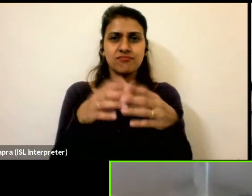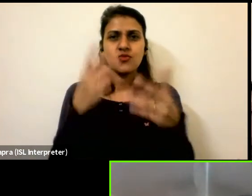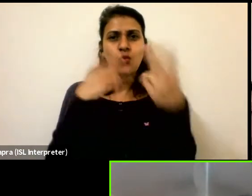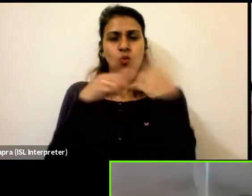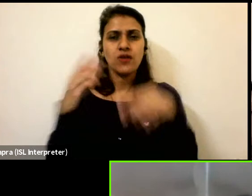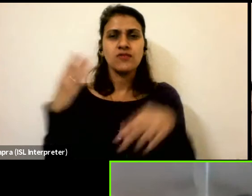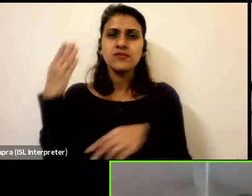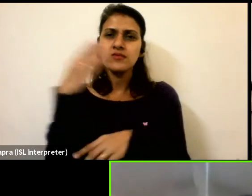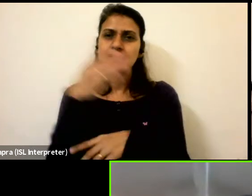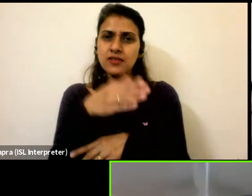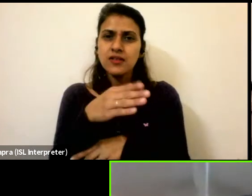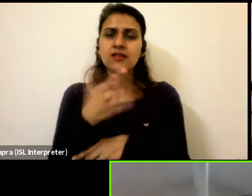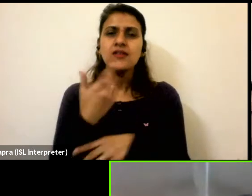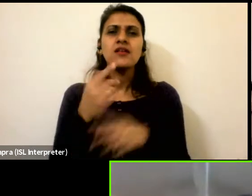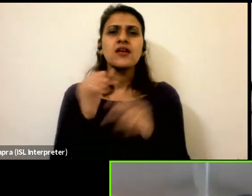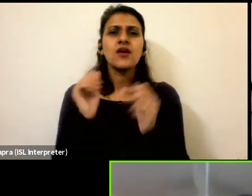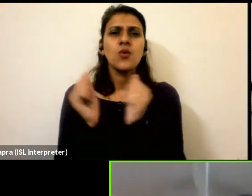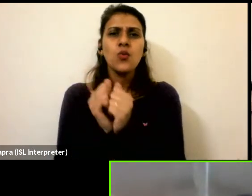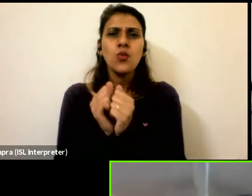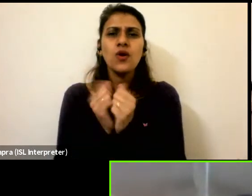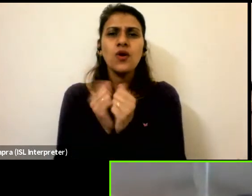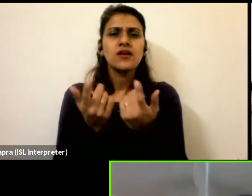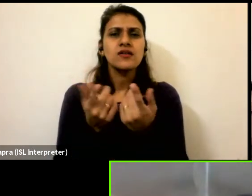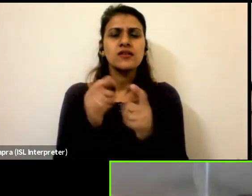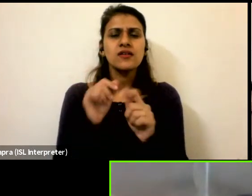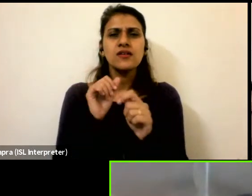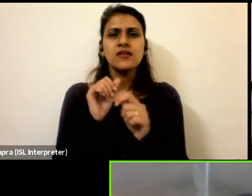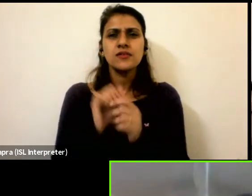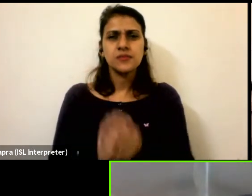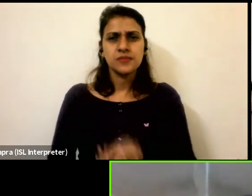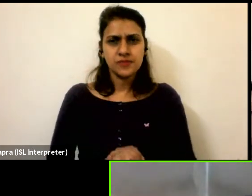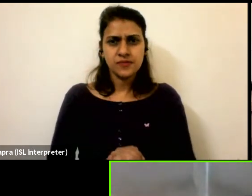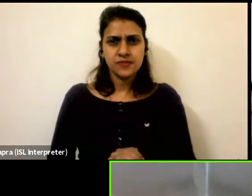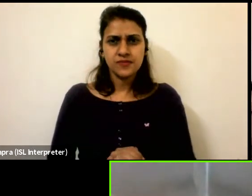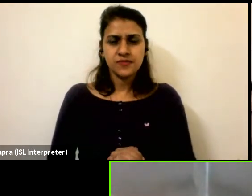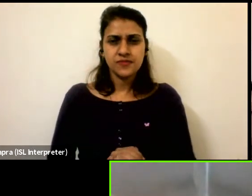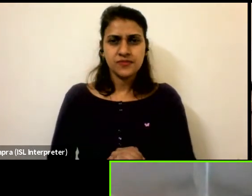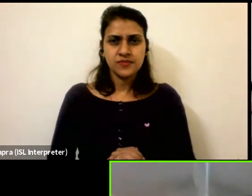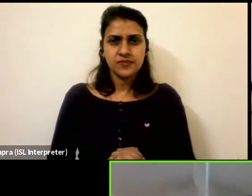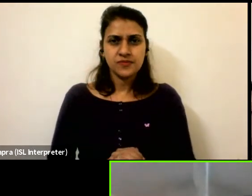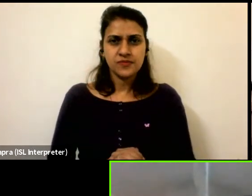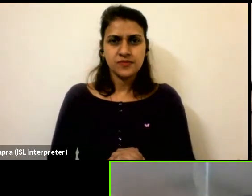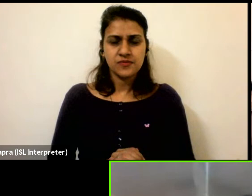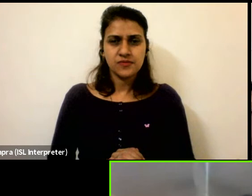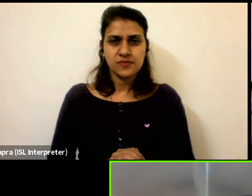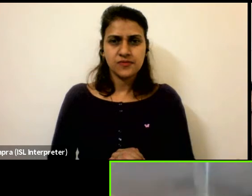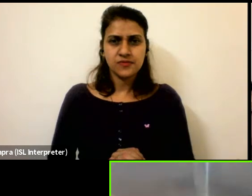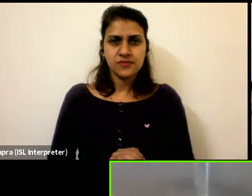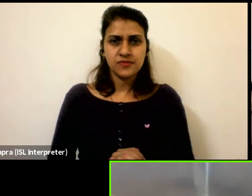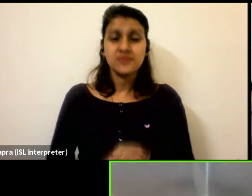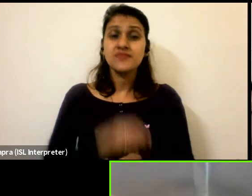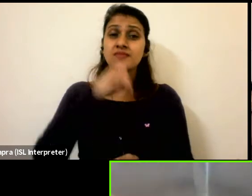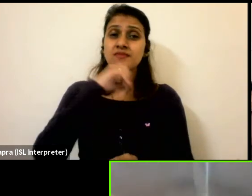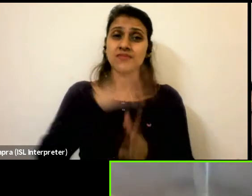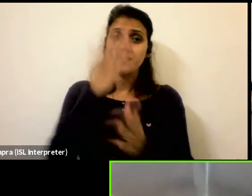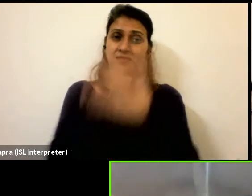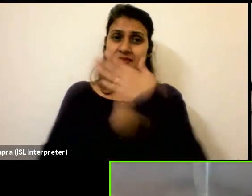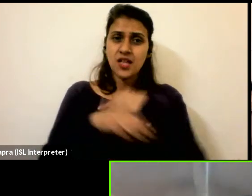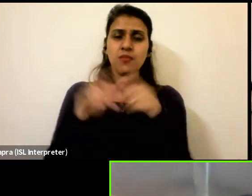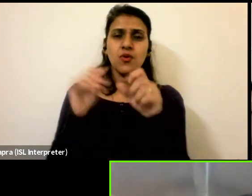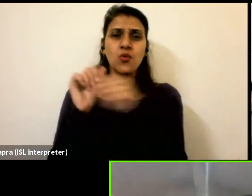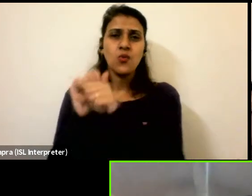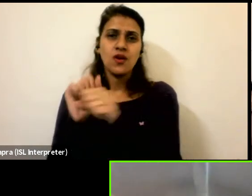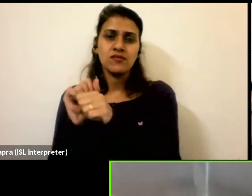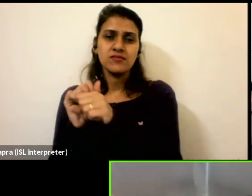people, and they were working alongside whatever these specially abled young adults were doing. And